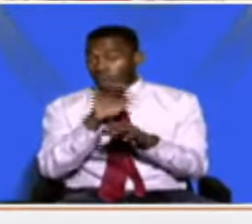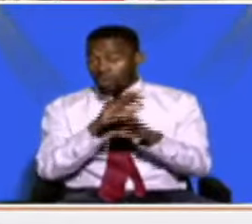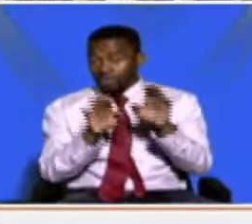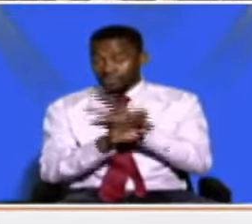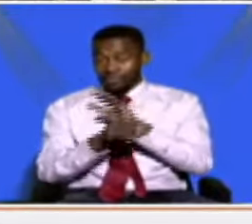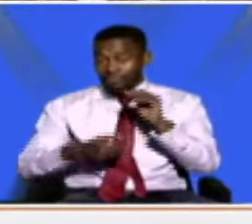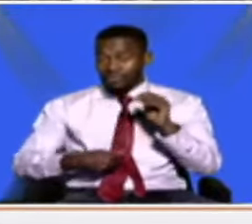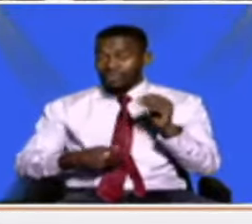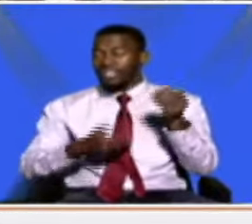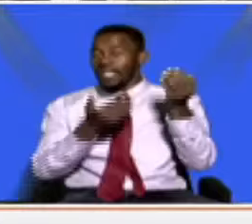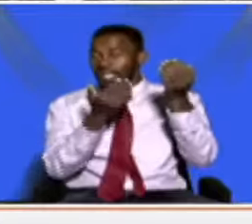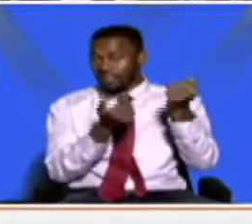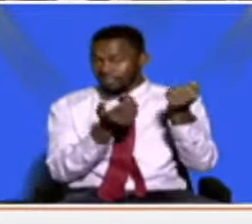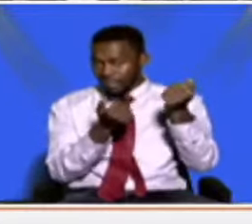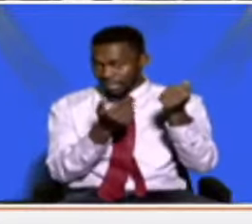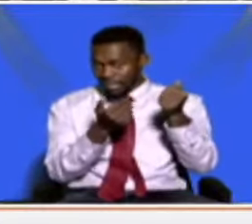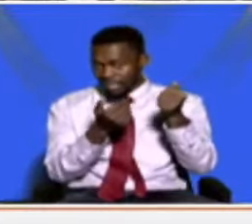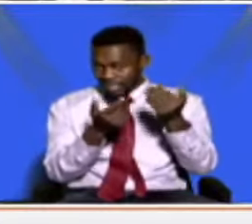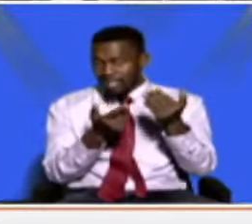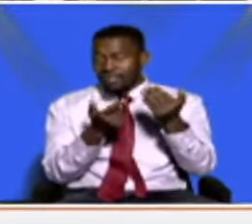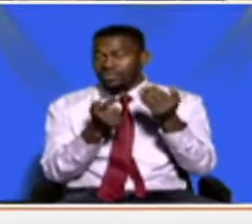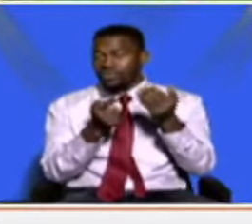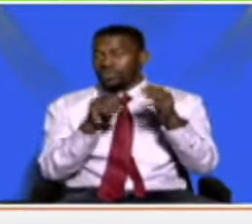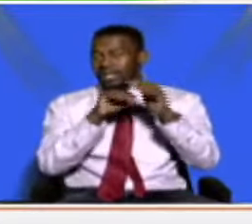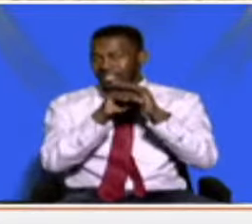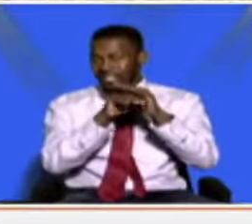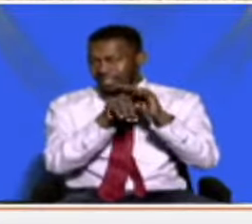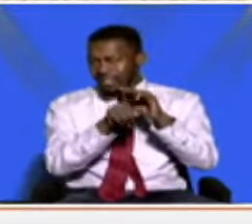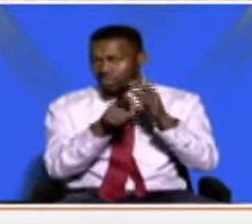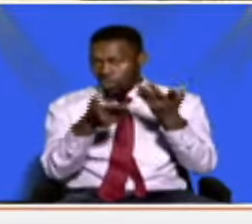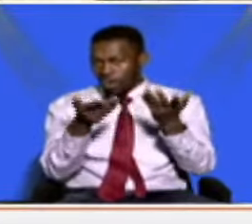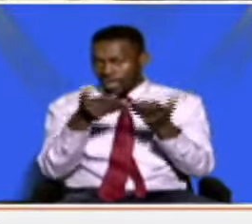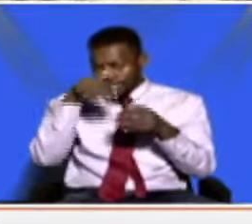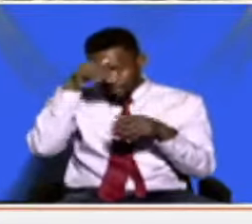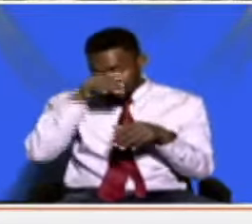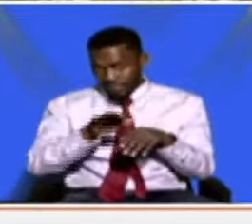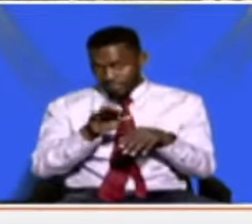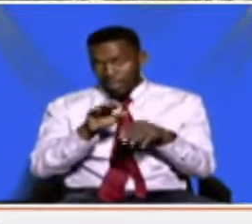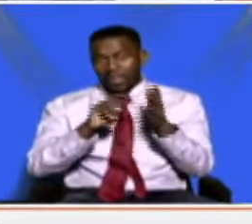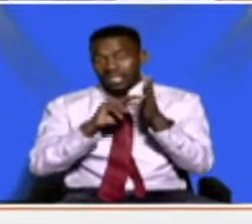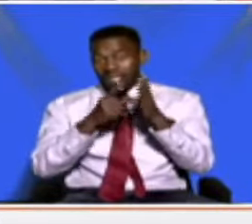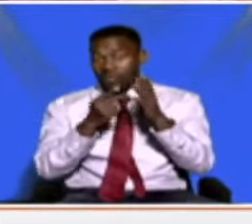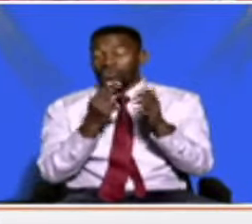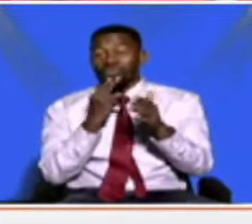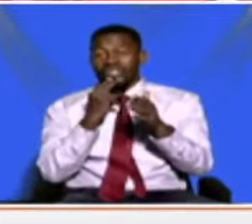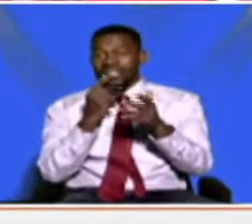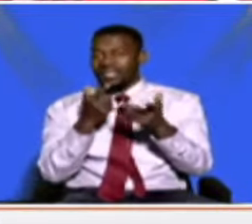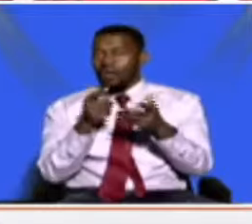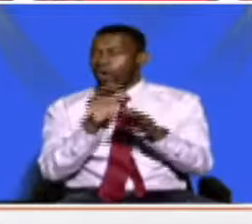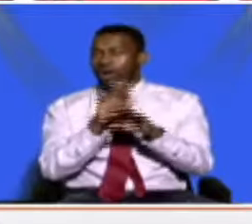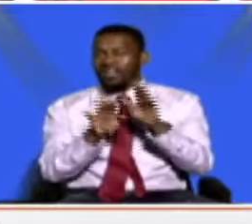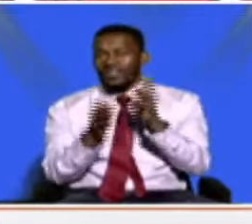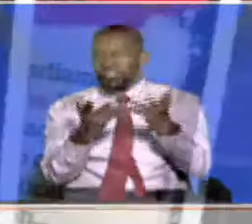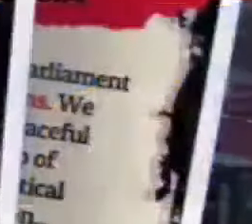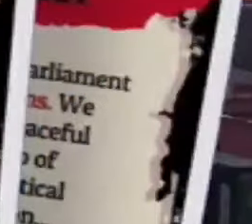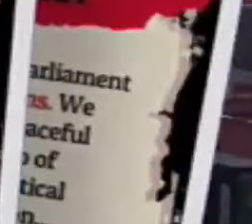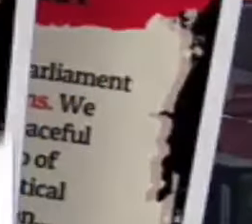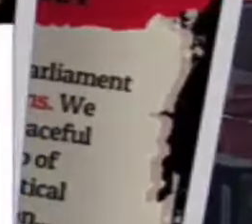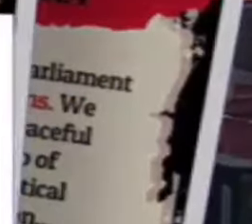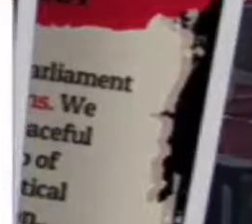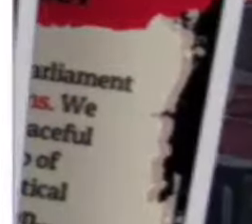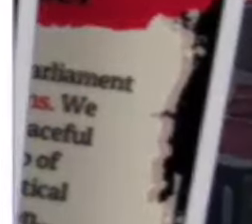On 25th, there will be a total shutdown as they go to the streets again. On 26th, a visit to IPOA and the